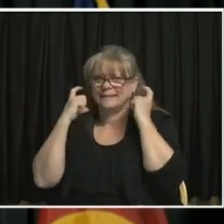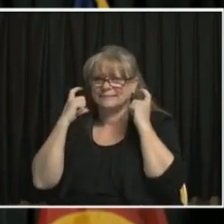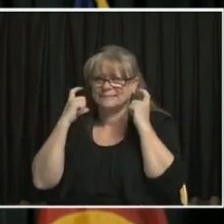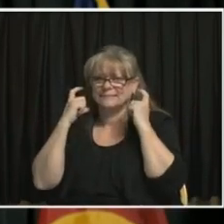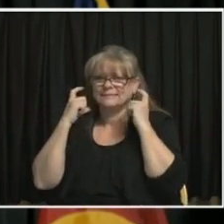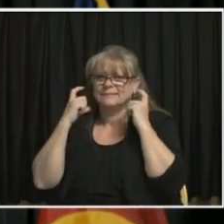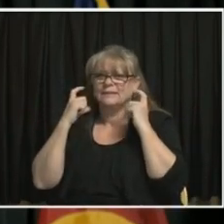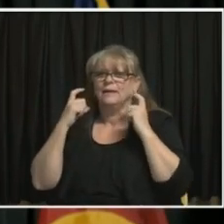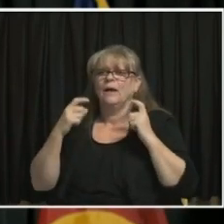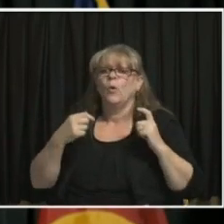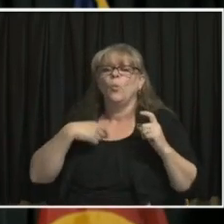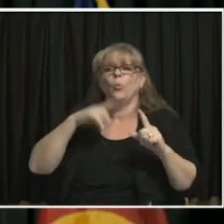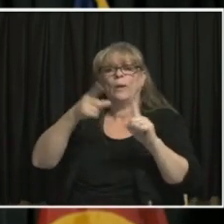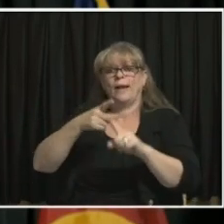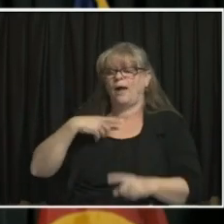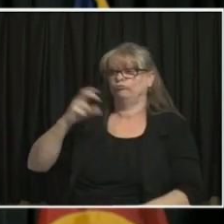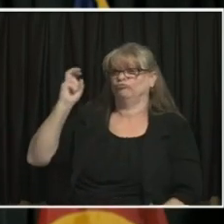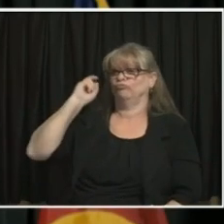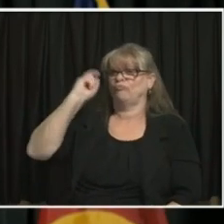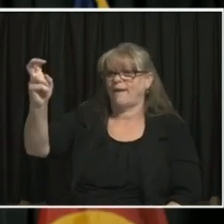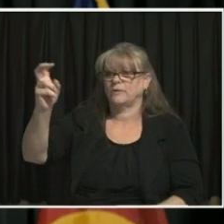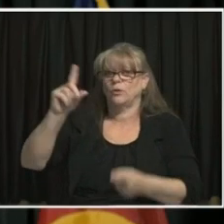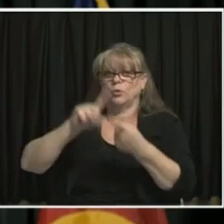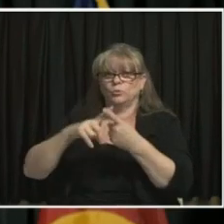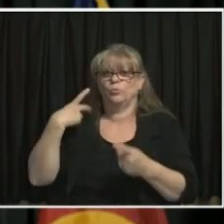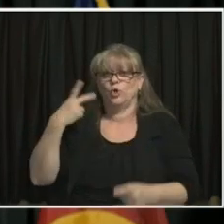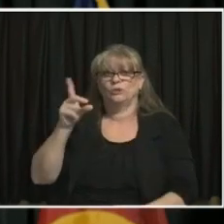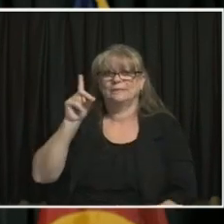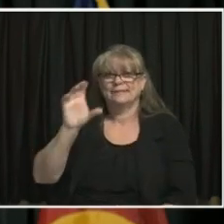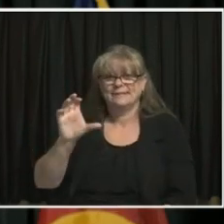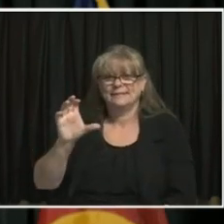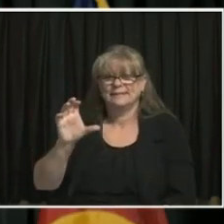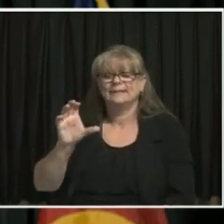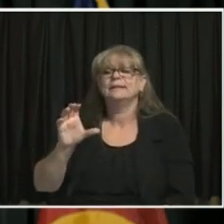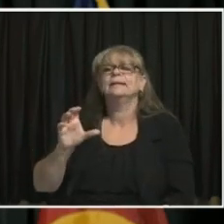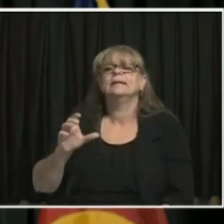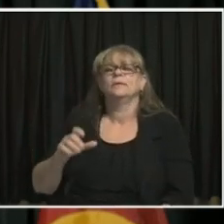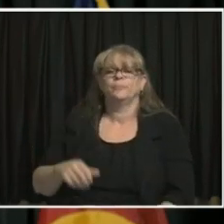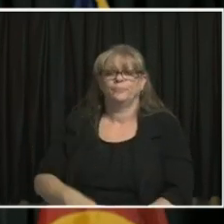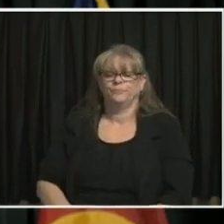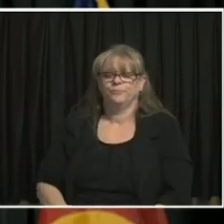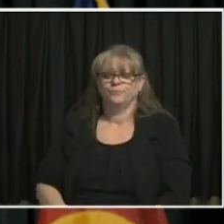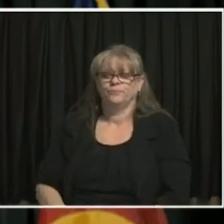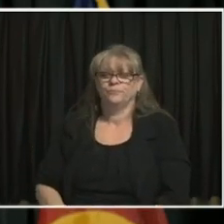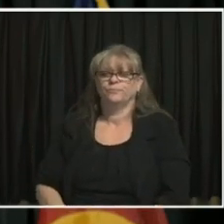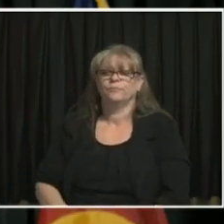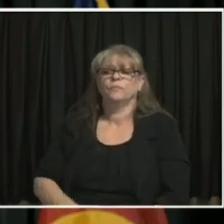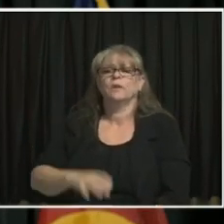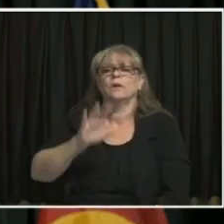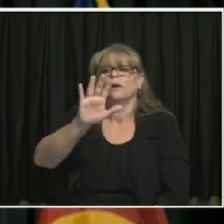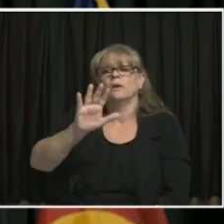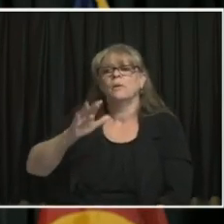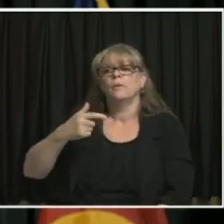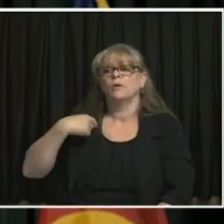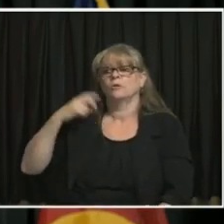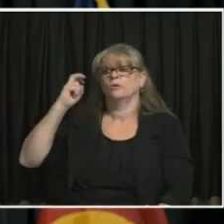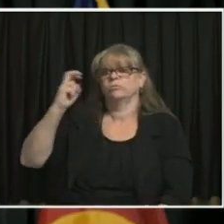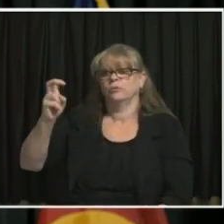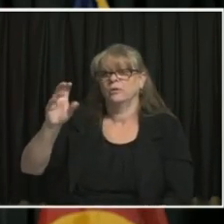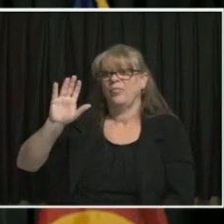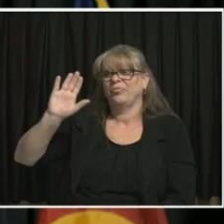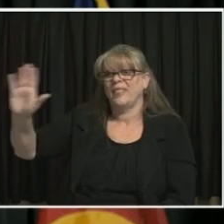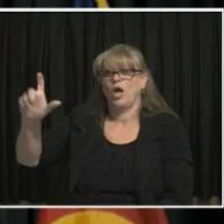process of getting there and going through the White House. I understand a number of Secret Service agents have been contracted COVID. I